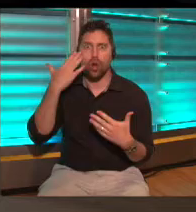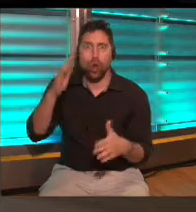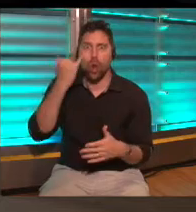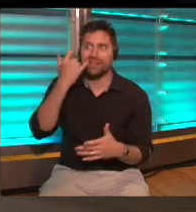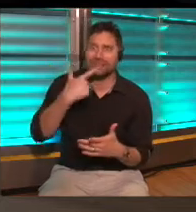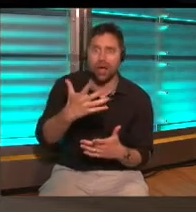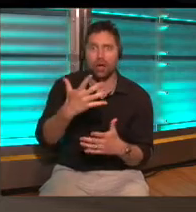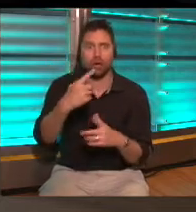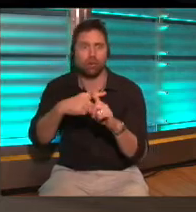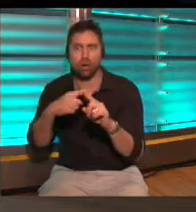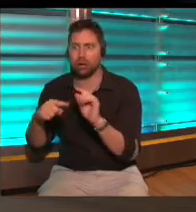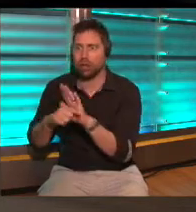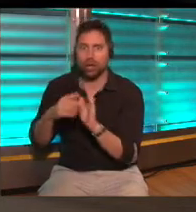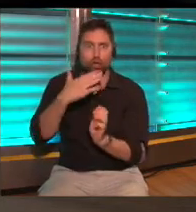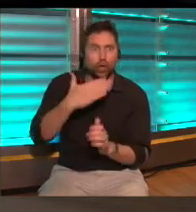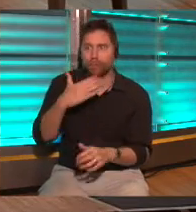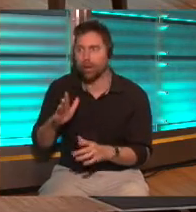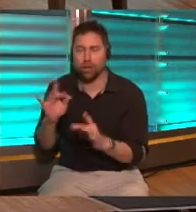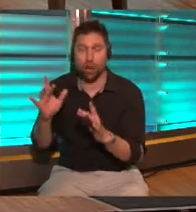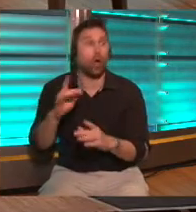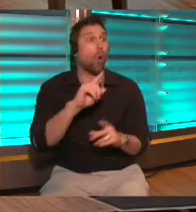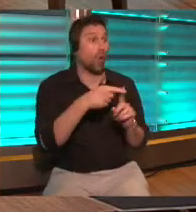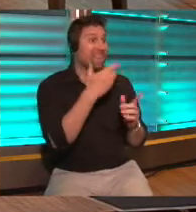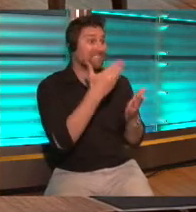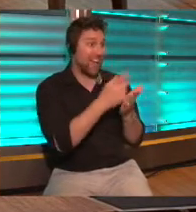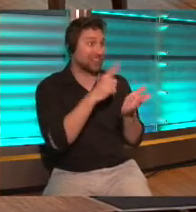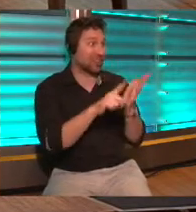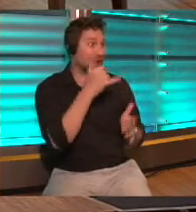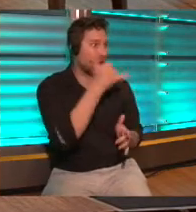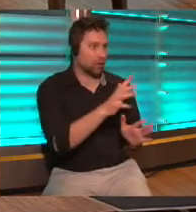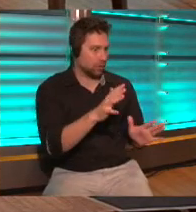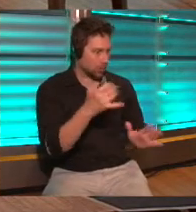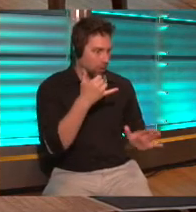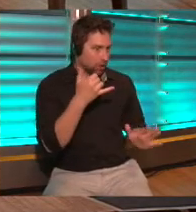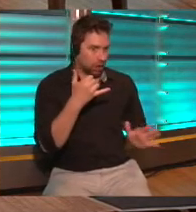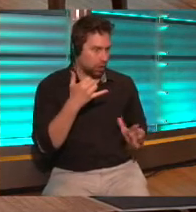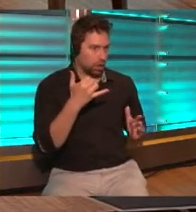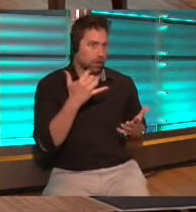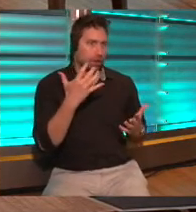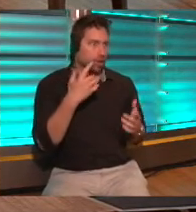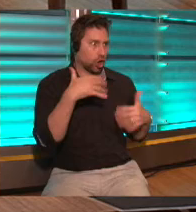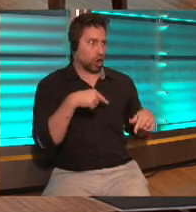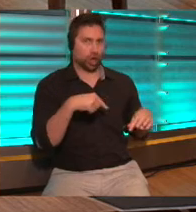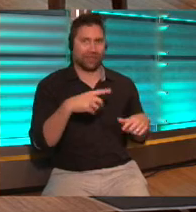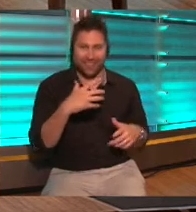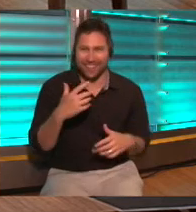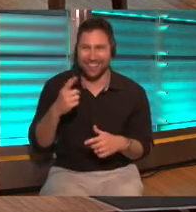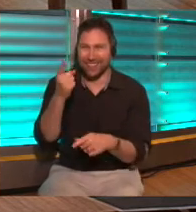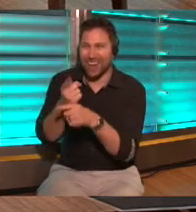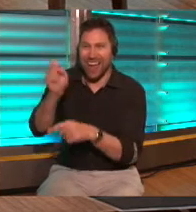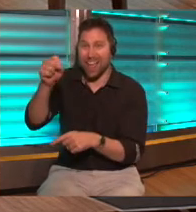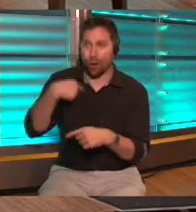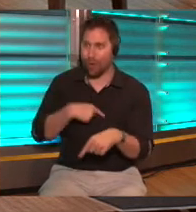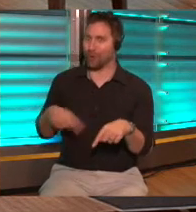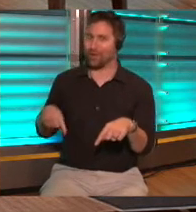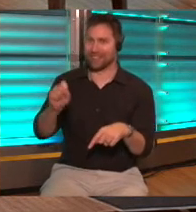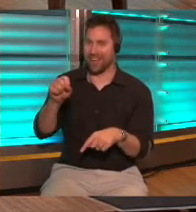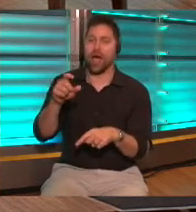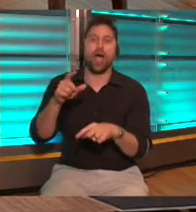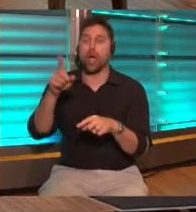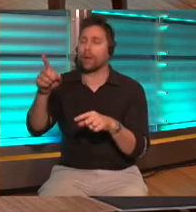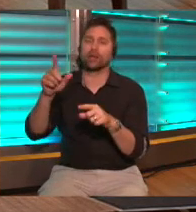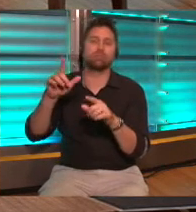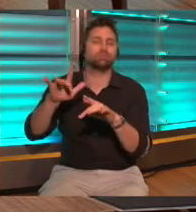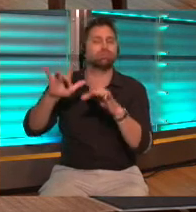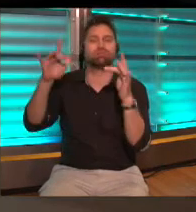are good or bad or what he thought. Yeah, when a fact checker calls, you're always like, oh. Yeah, you just don't know. You don't know. And so we were very nervous, but he wrote this glowing